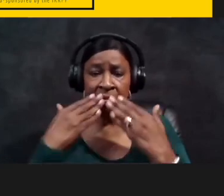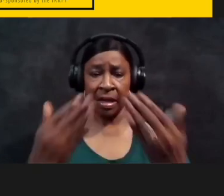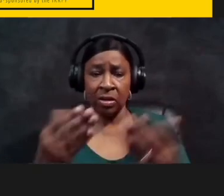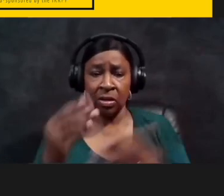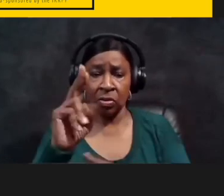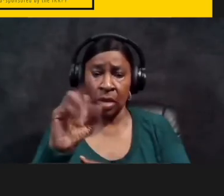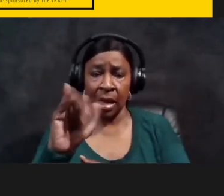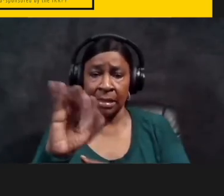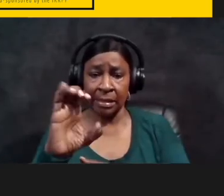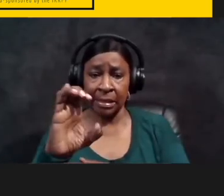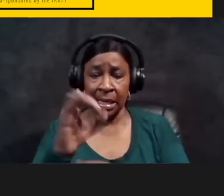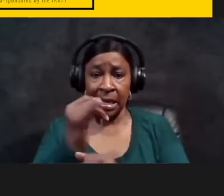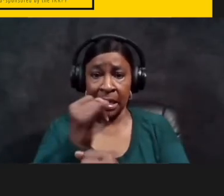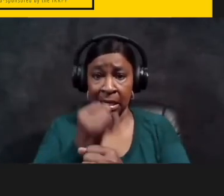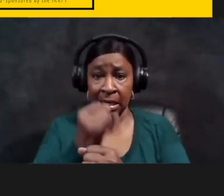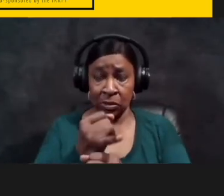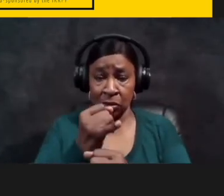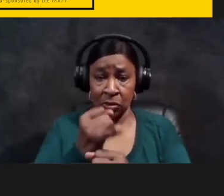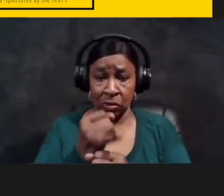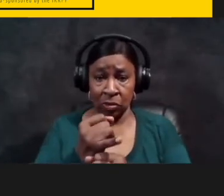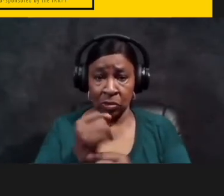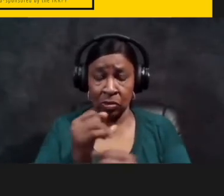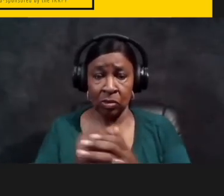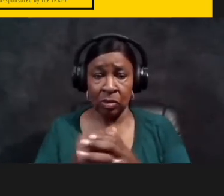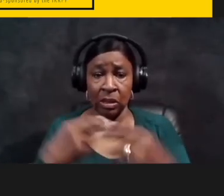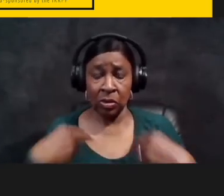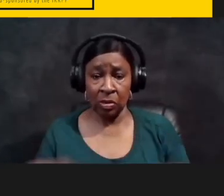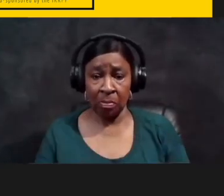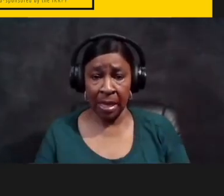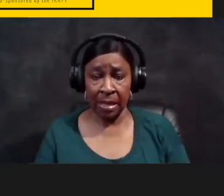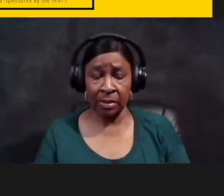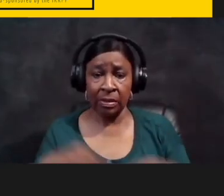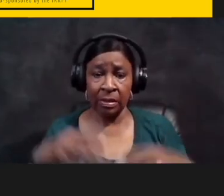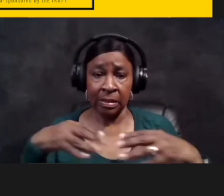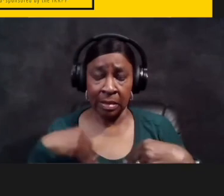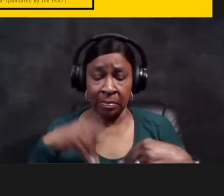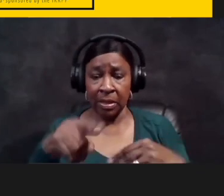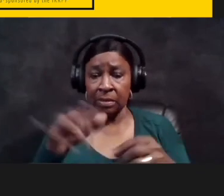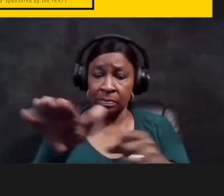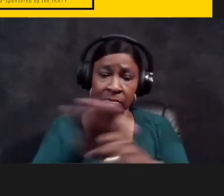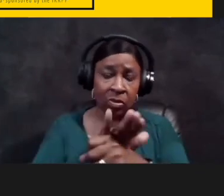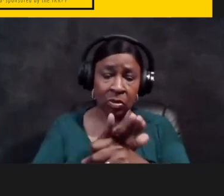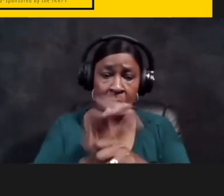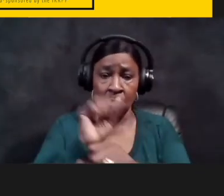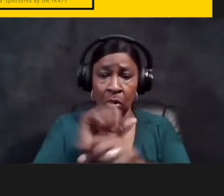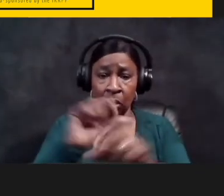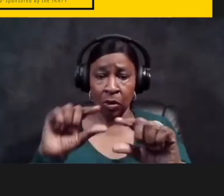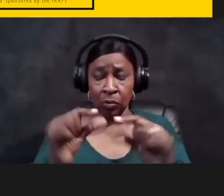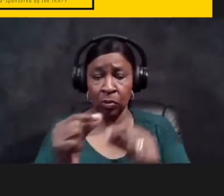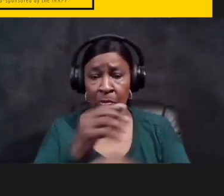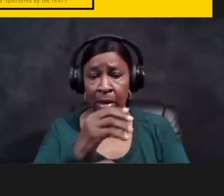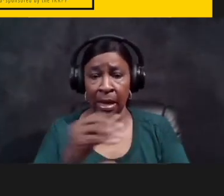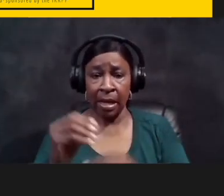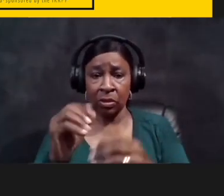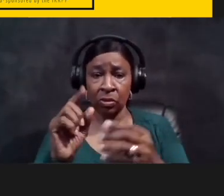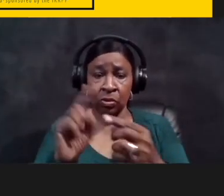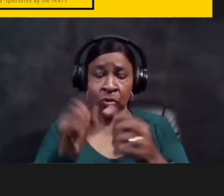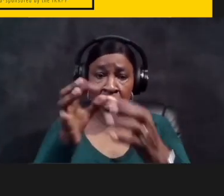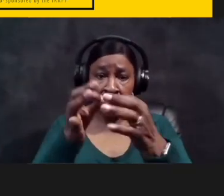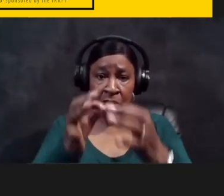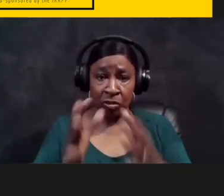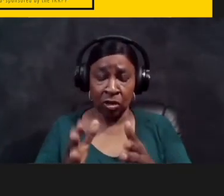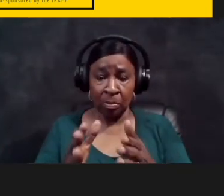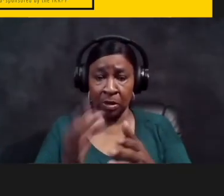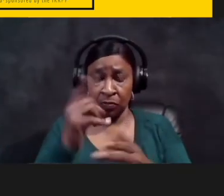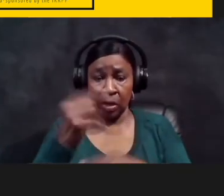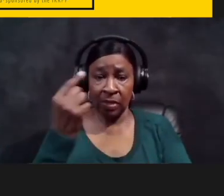Institute for the Humanities, Race, and U.S. Empire Working Group, and to our interpreters for today,